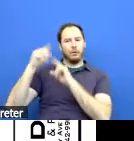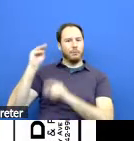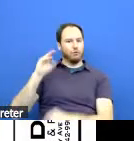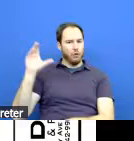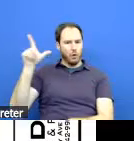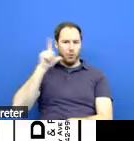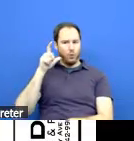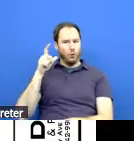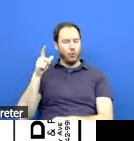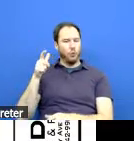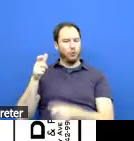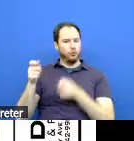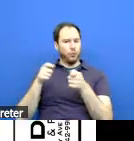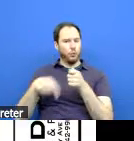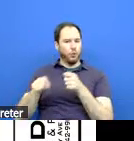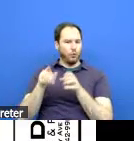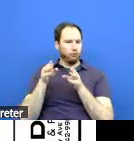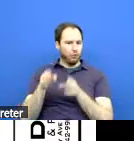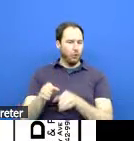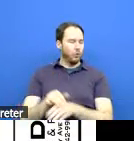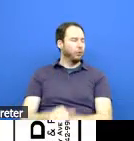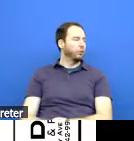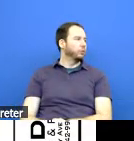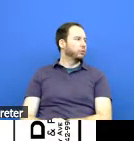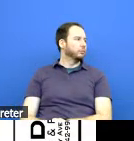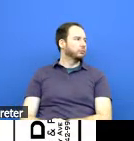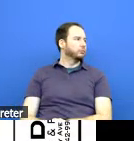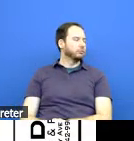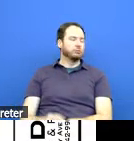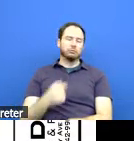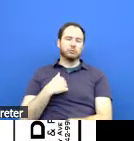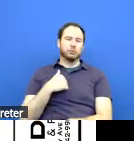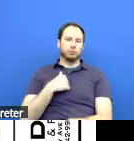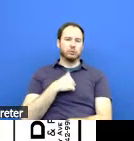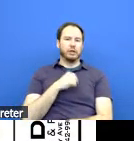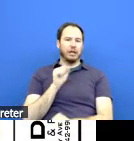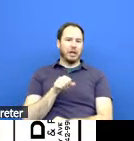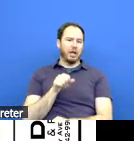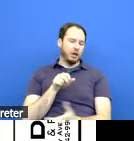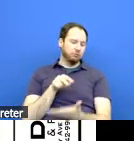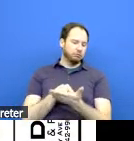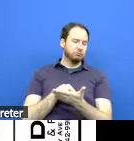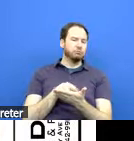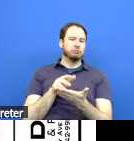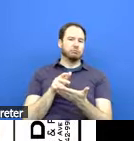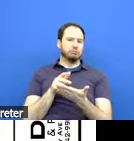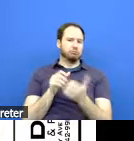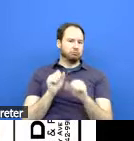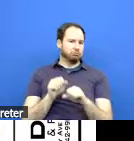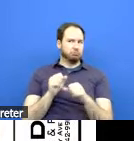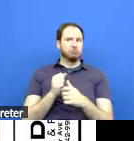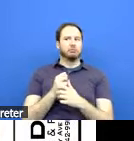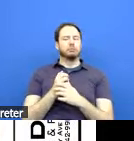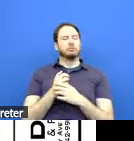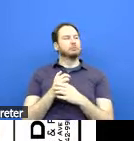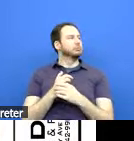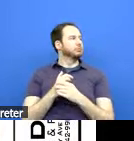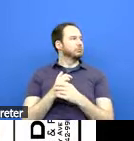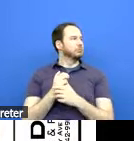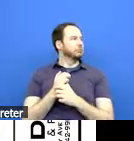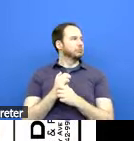County DOT. But we can take a look at, is there a way with